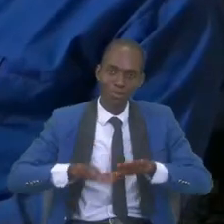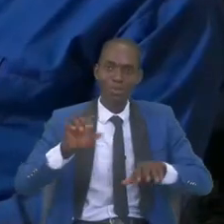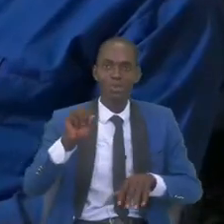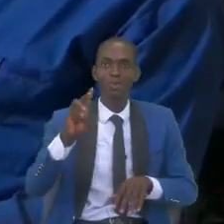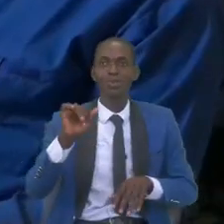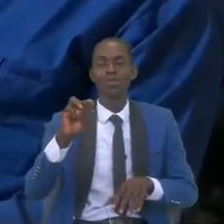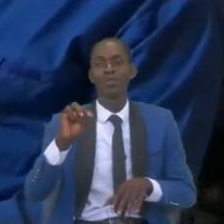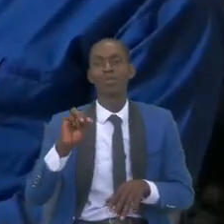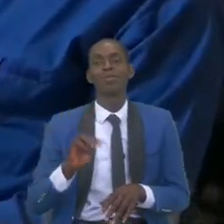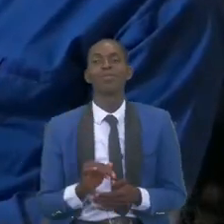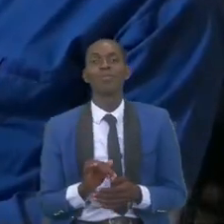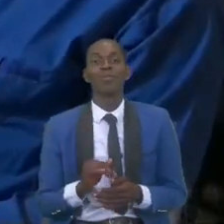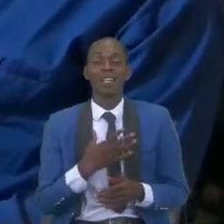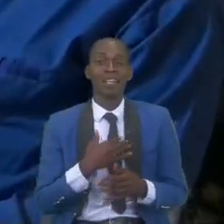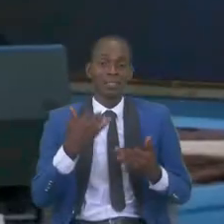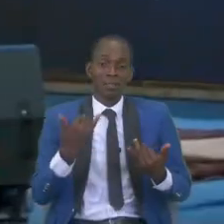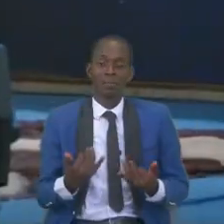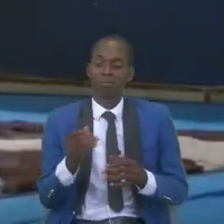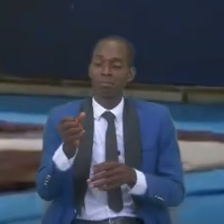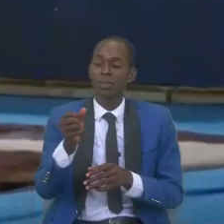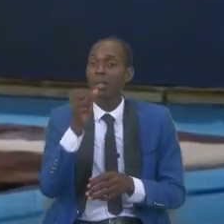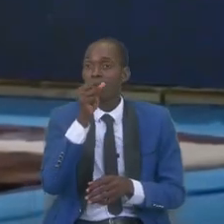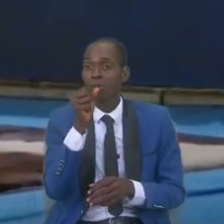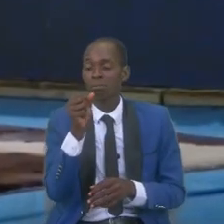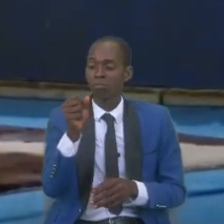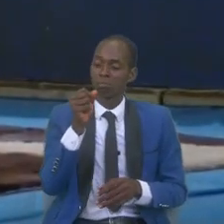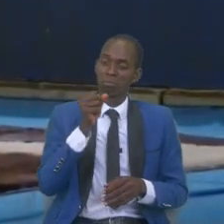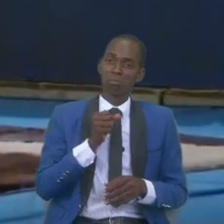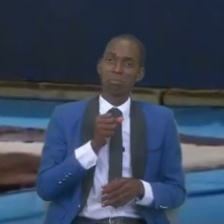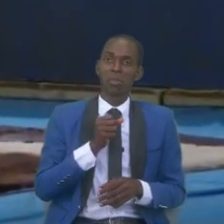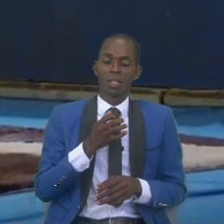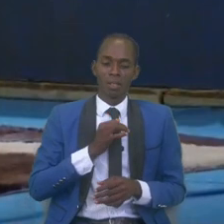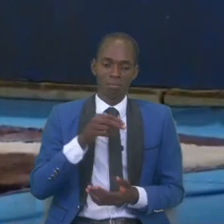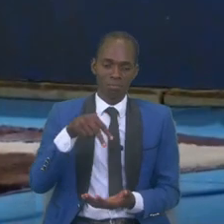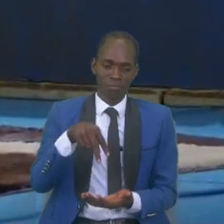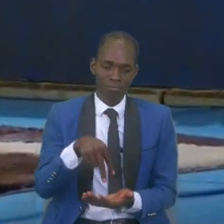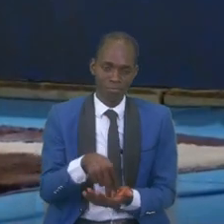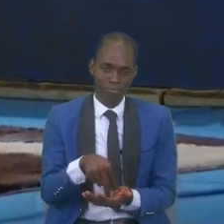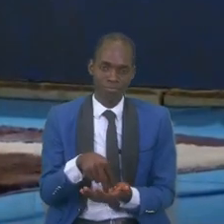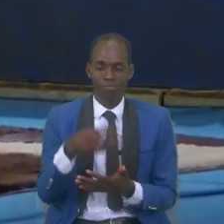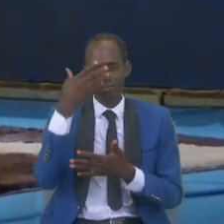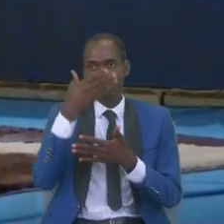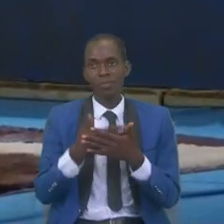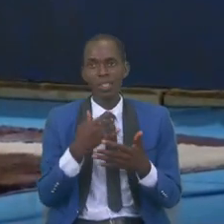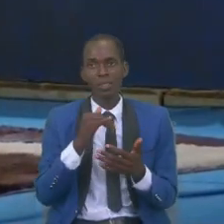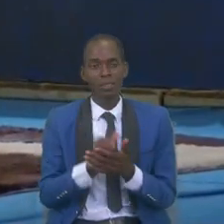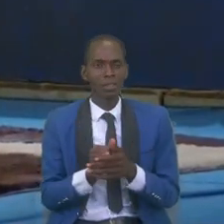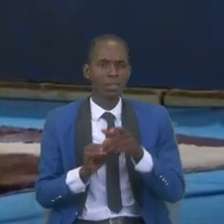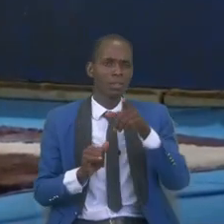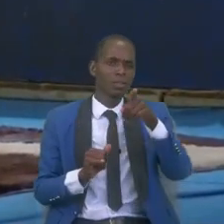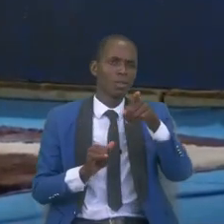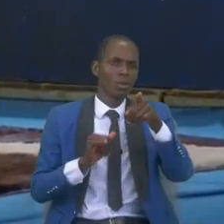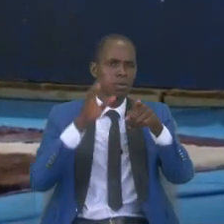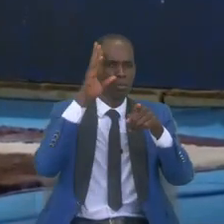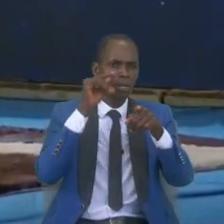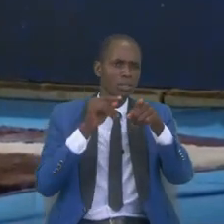And so I took the microphone. And I got there, and I said, young man there, when the altar